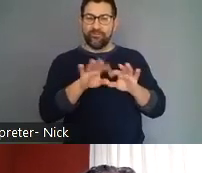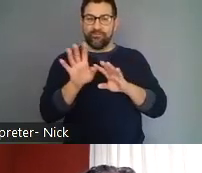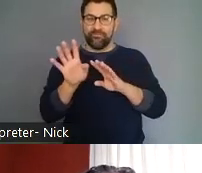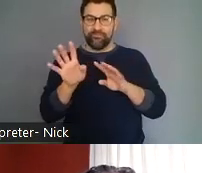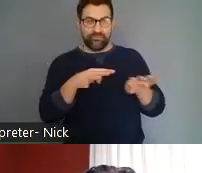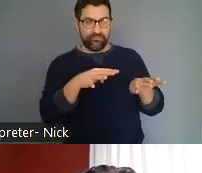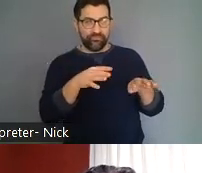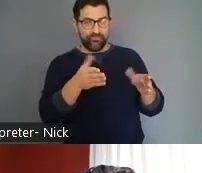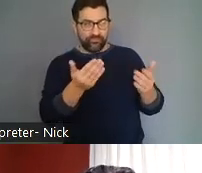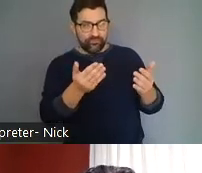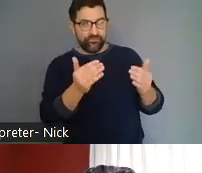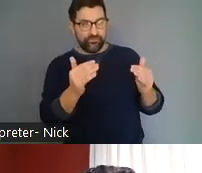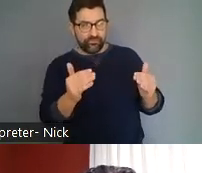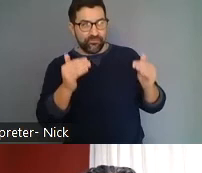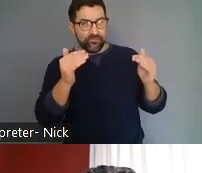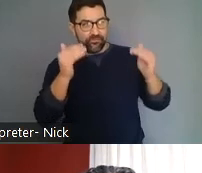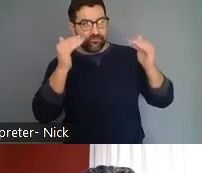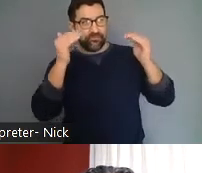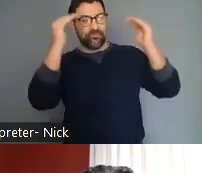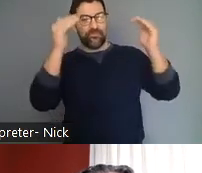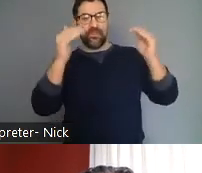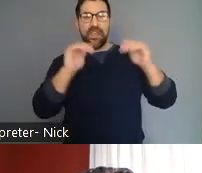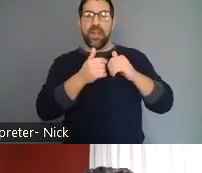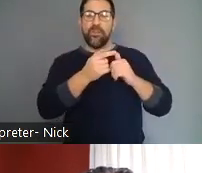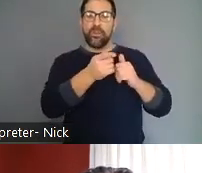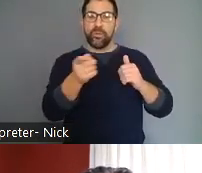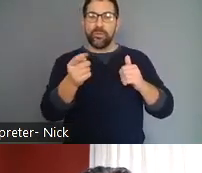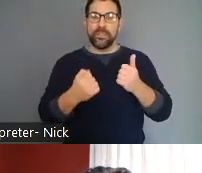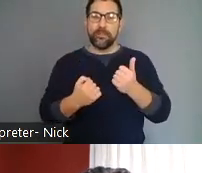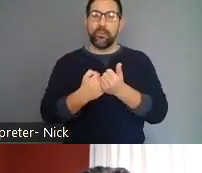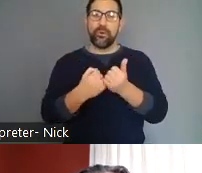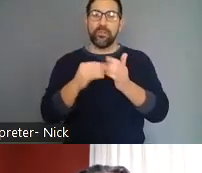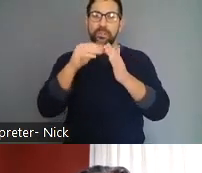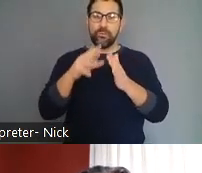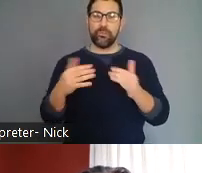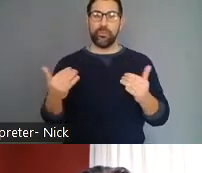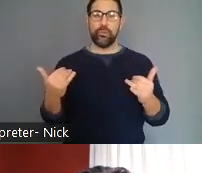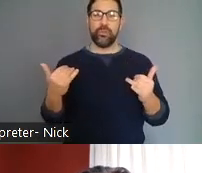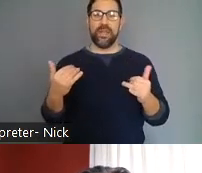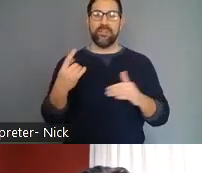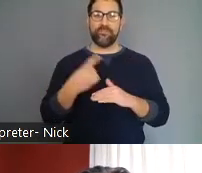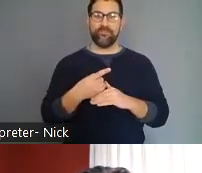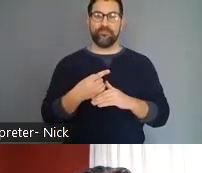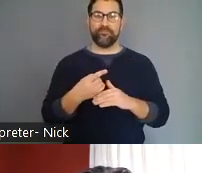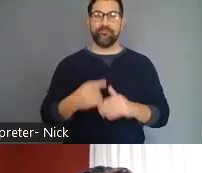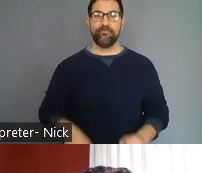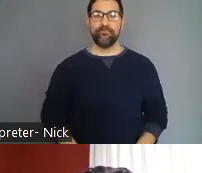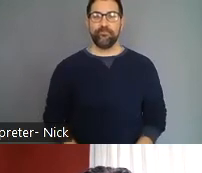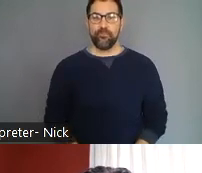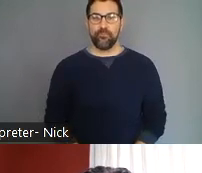I guess, think to yourself, how can you be a supporter to students today? And back to you, Rommy.